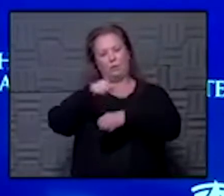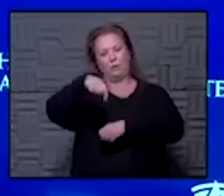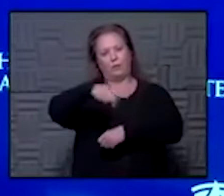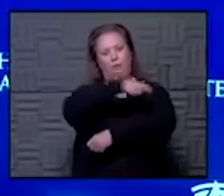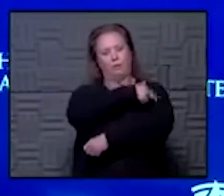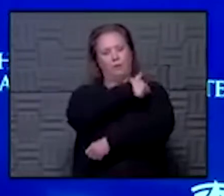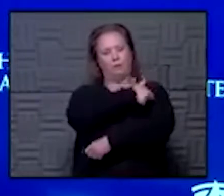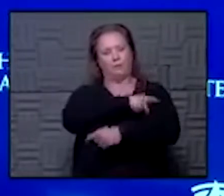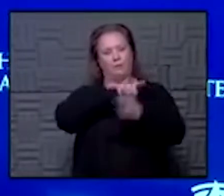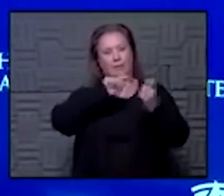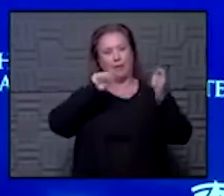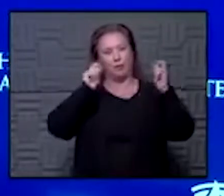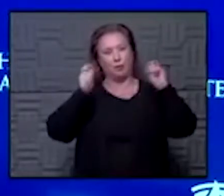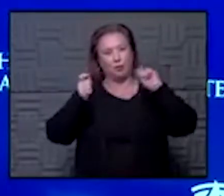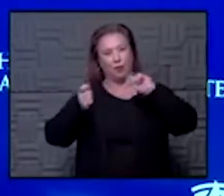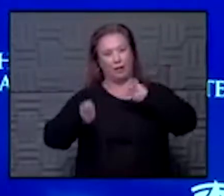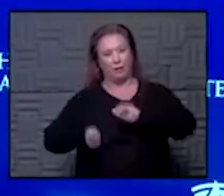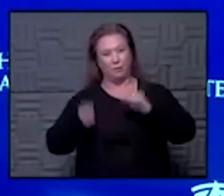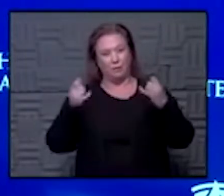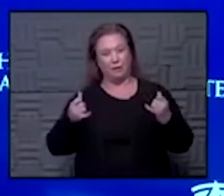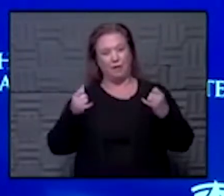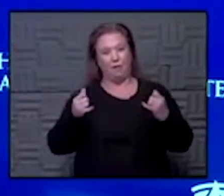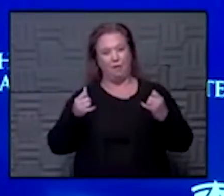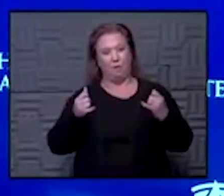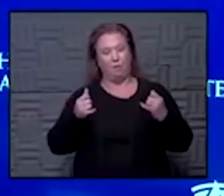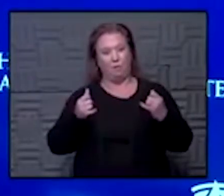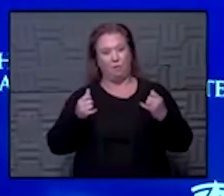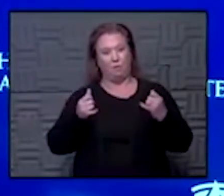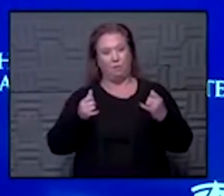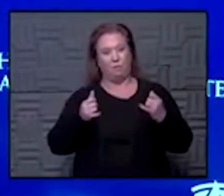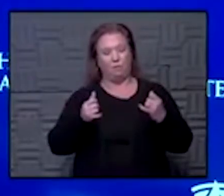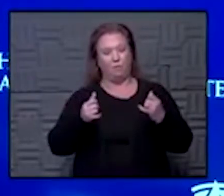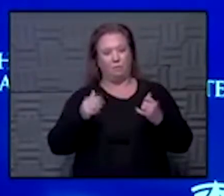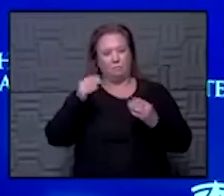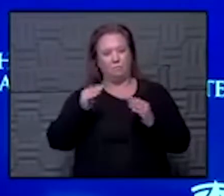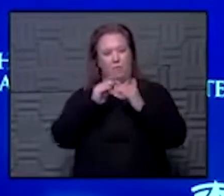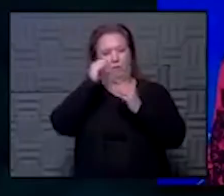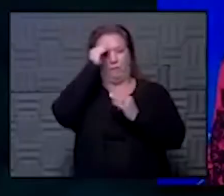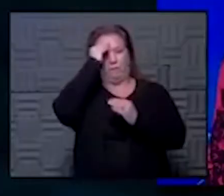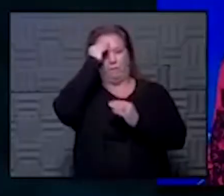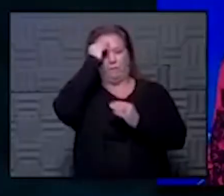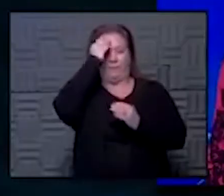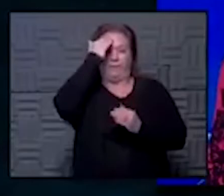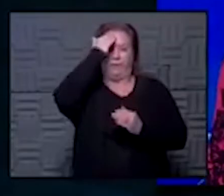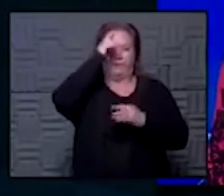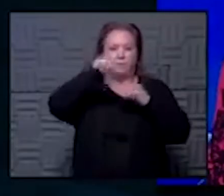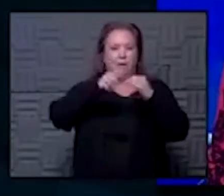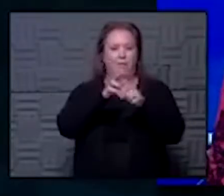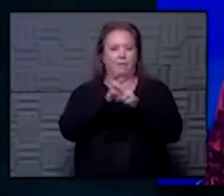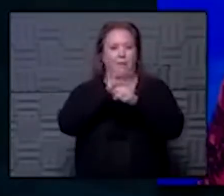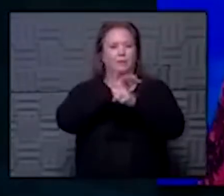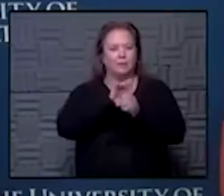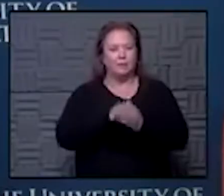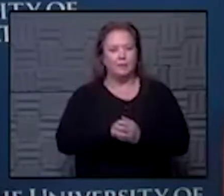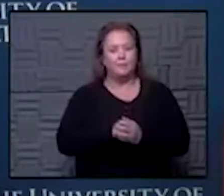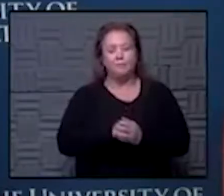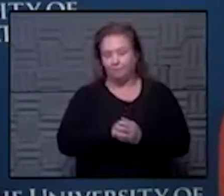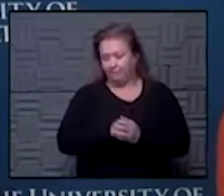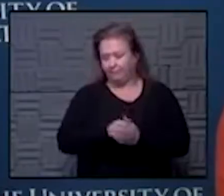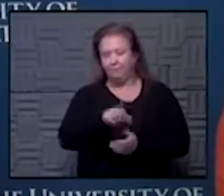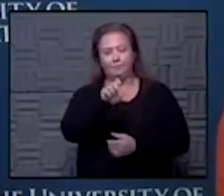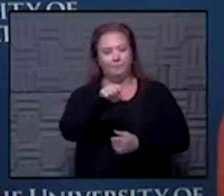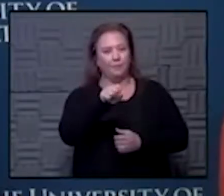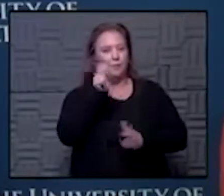hospital changing with our knowledge of the virus? Amanda, I'll start with you. Yeah, we continue to hear about